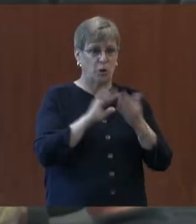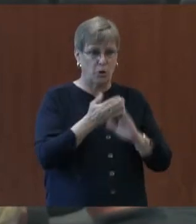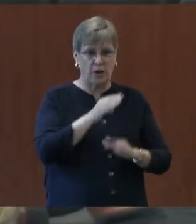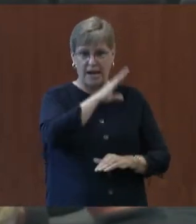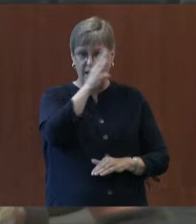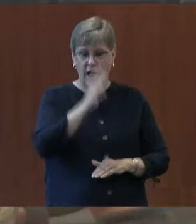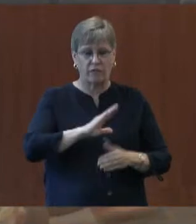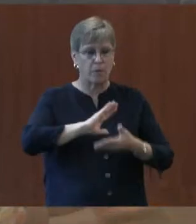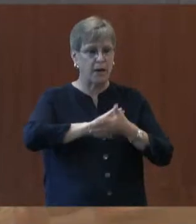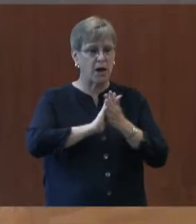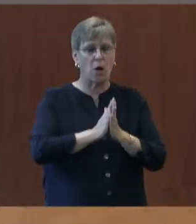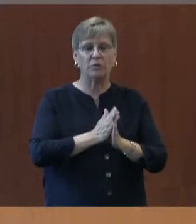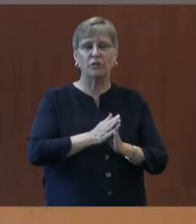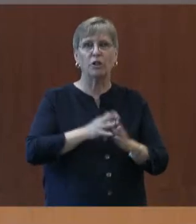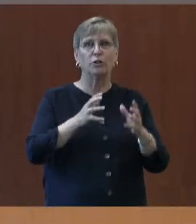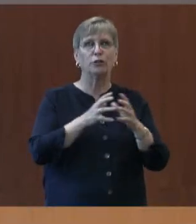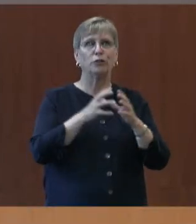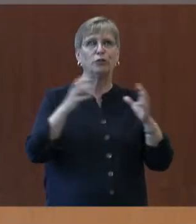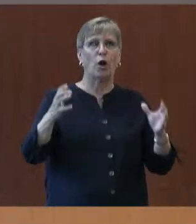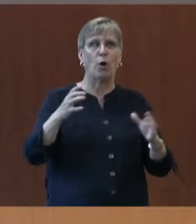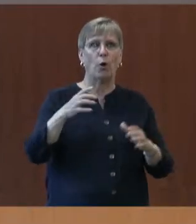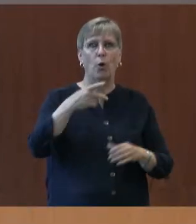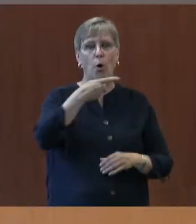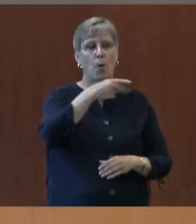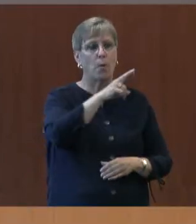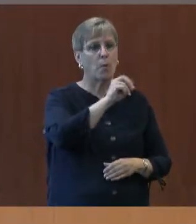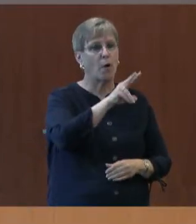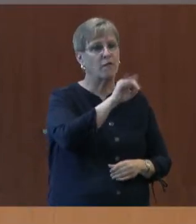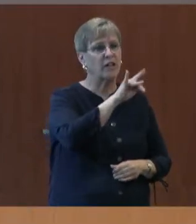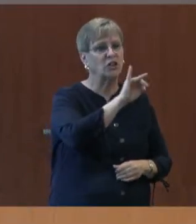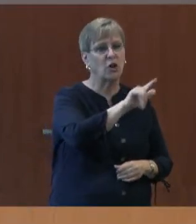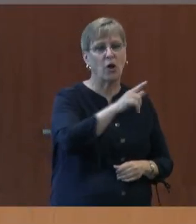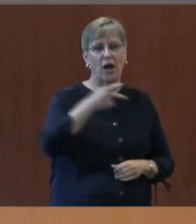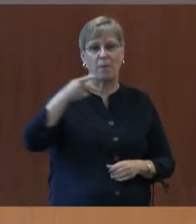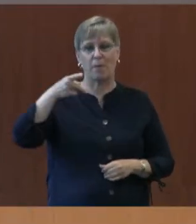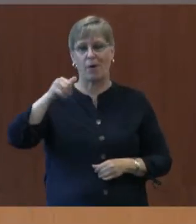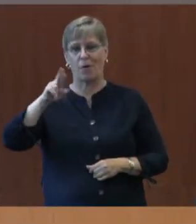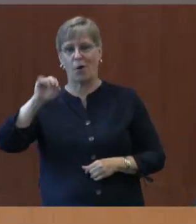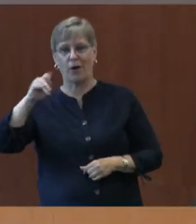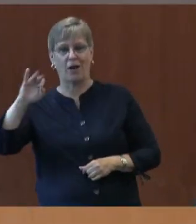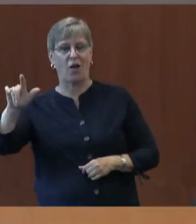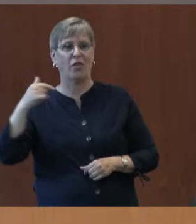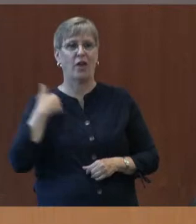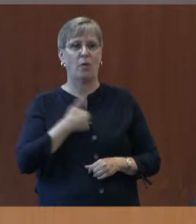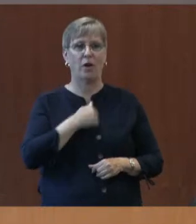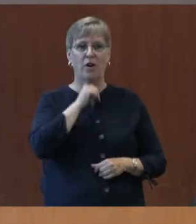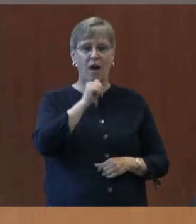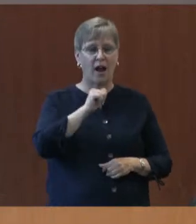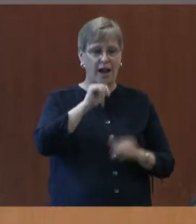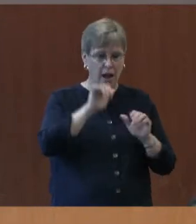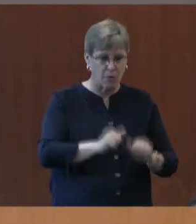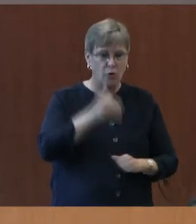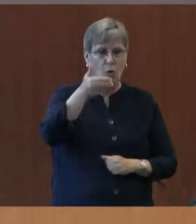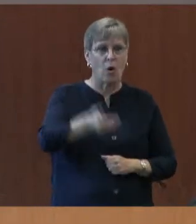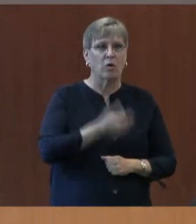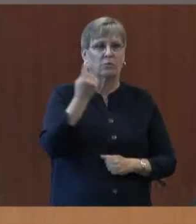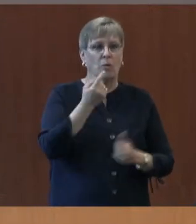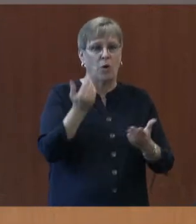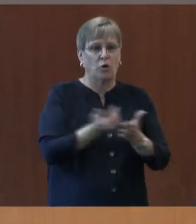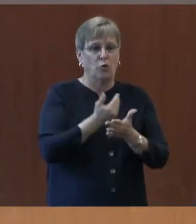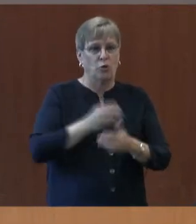so provincial or parochial that we aren't capable of welcoming someone new into the Washington County